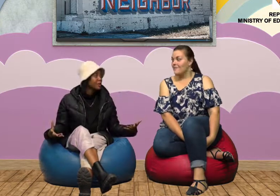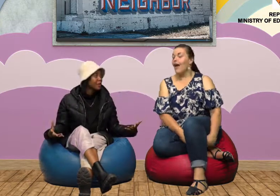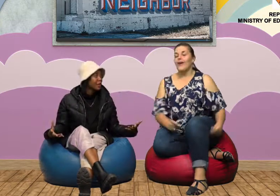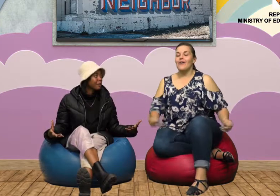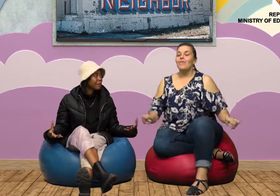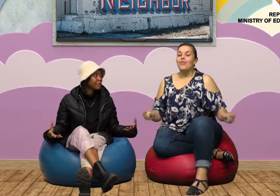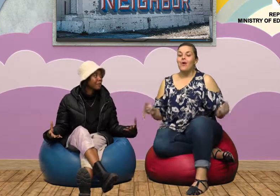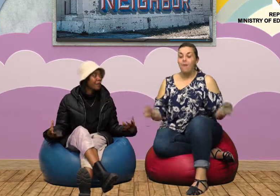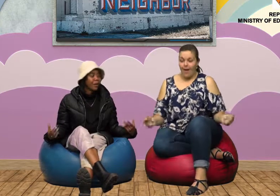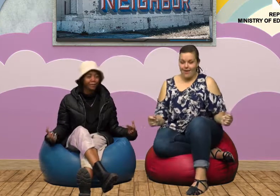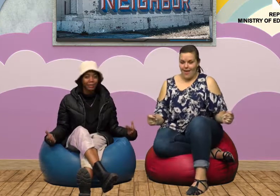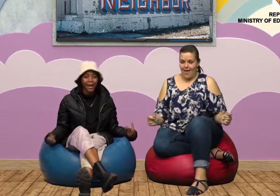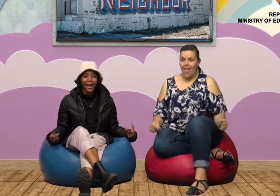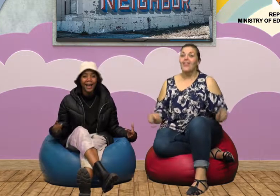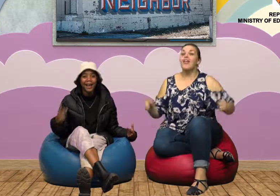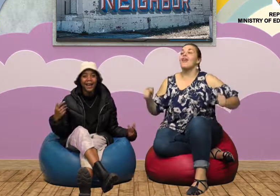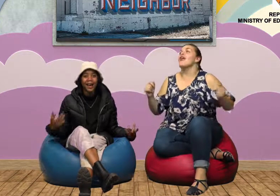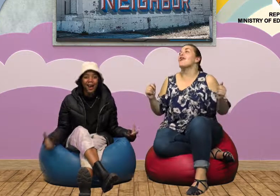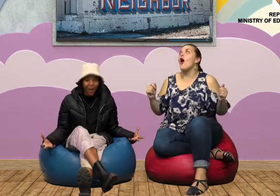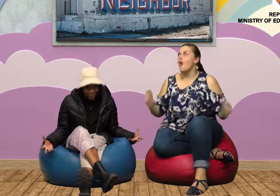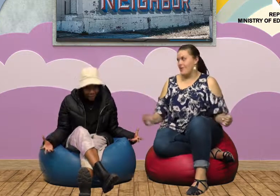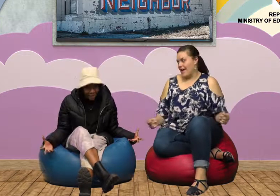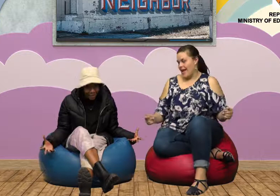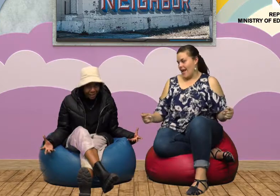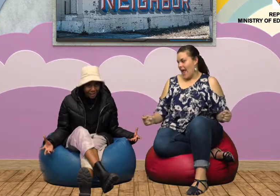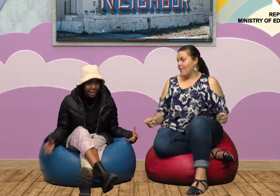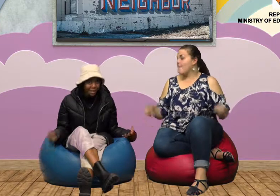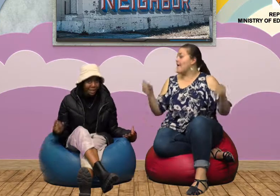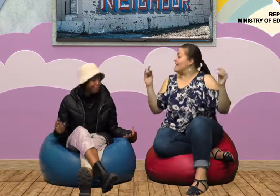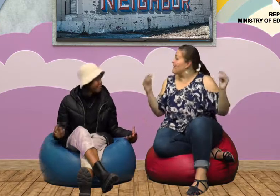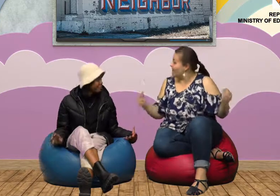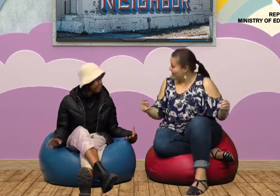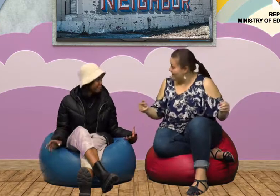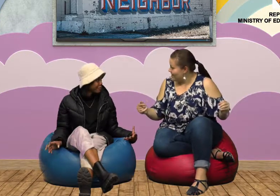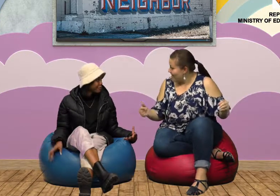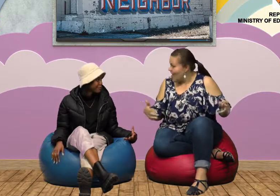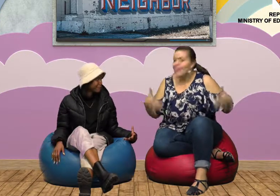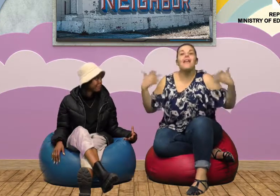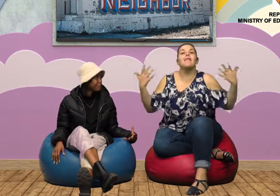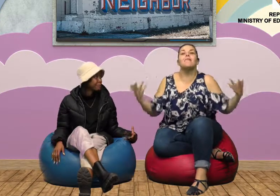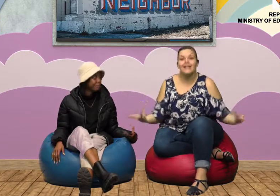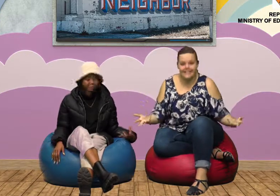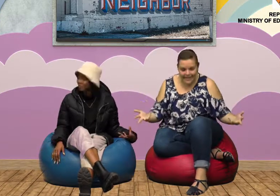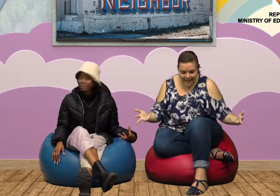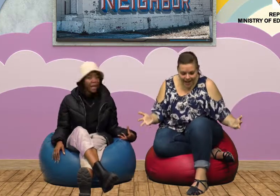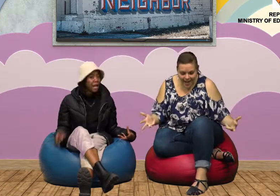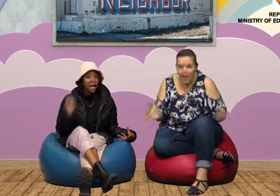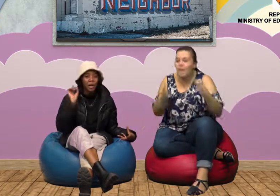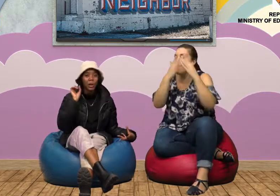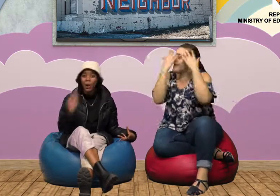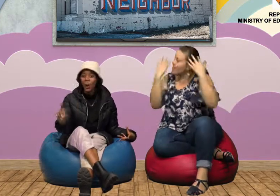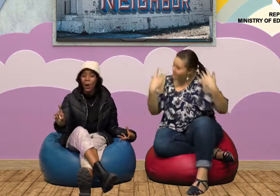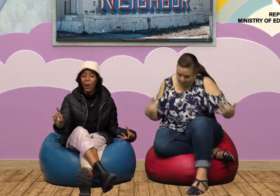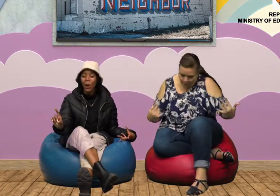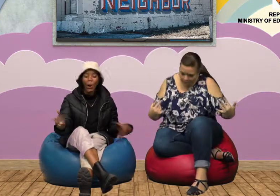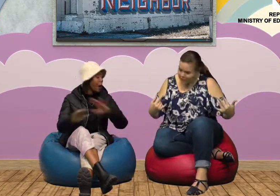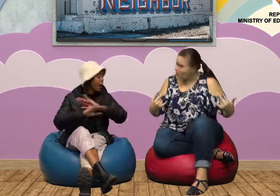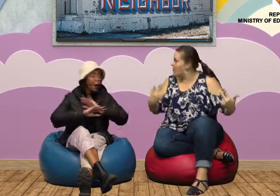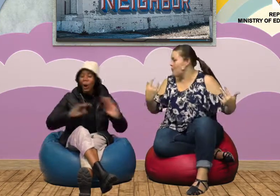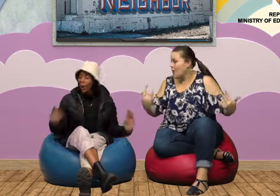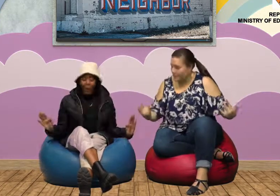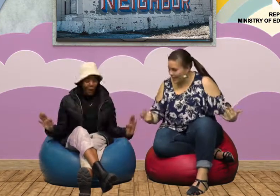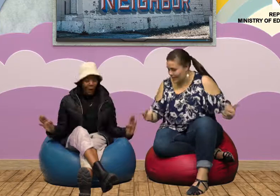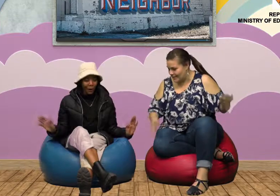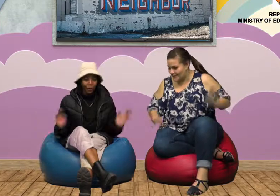on it, Marissa. Okay. The one. The only. The magnificent. The amazing. The wonderful.